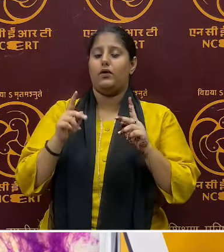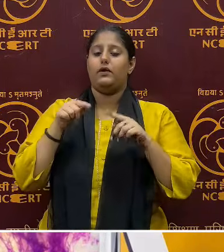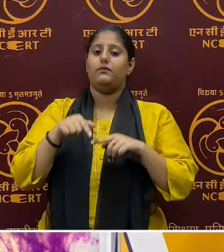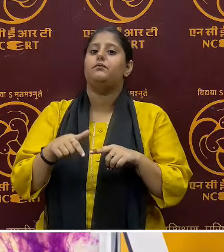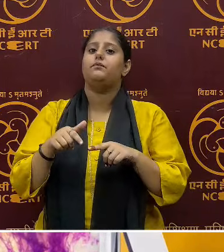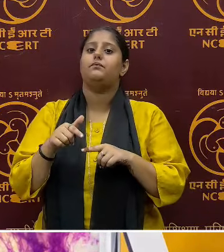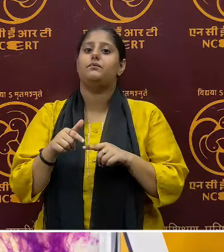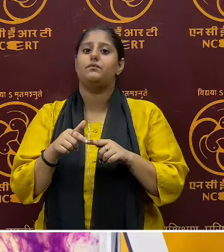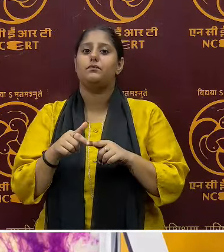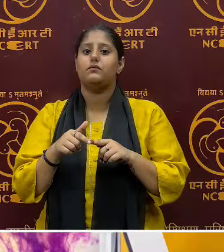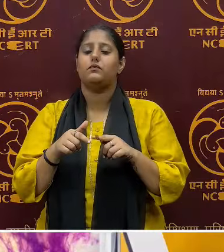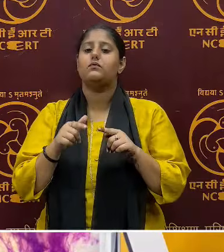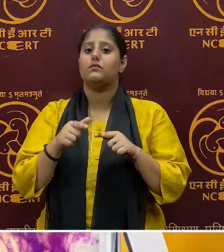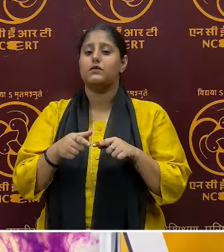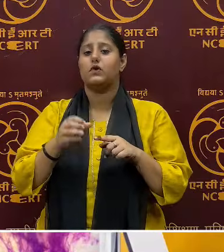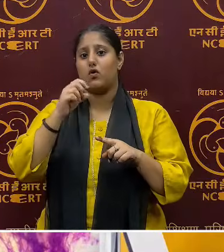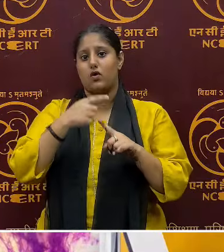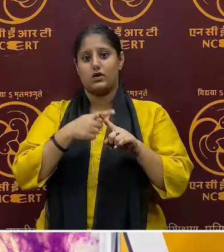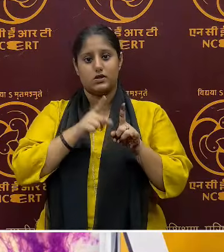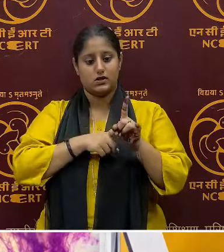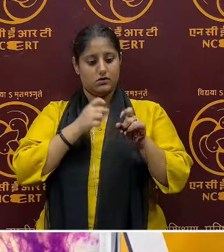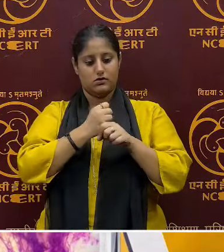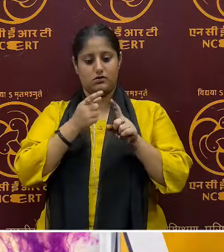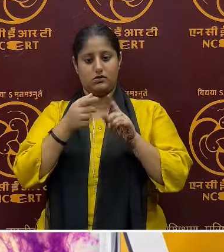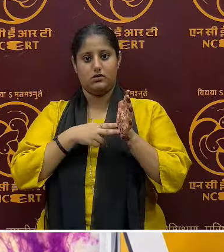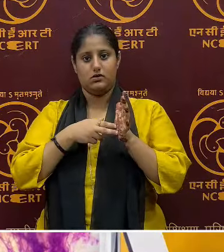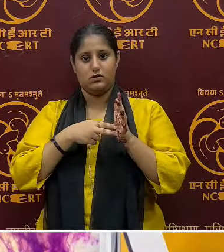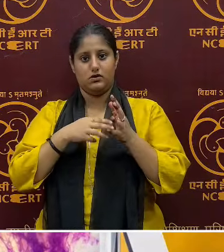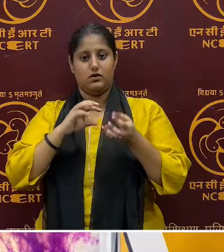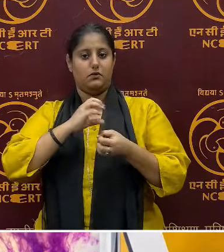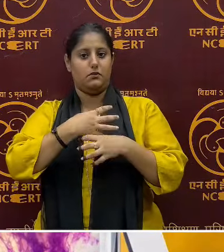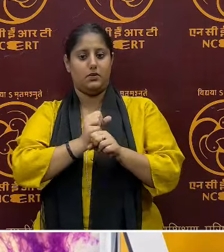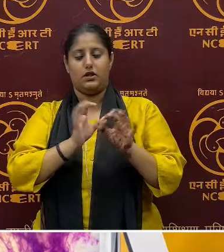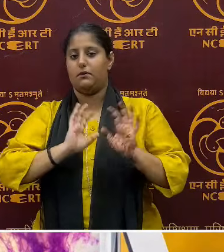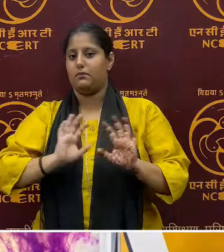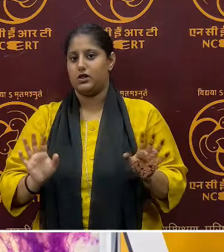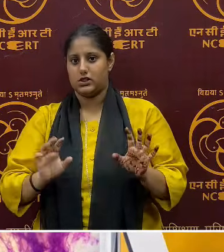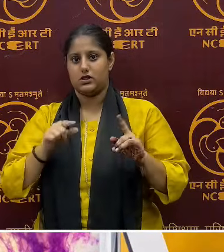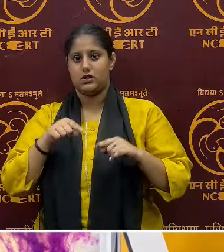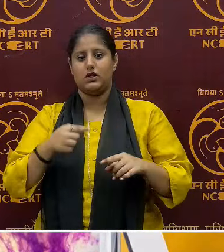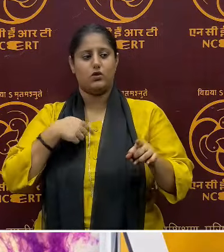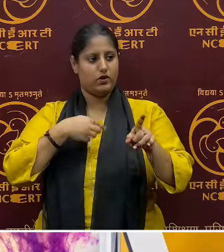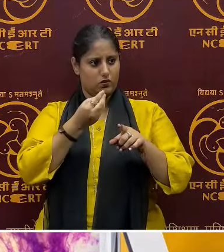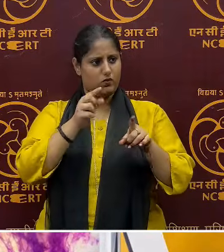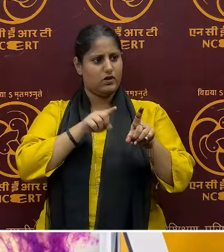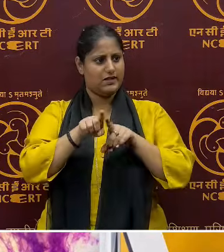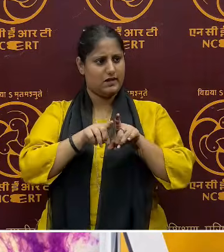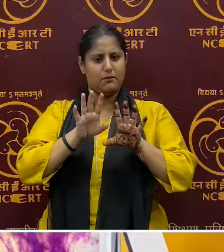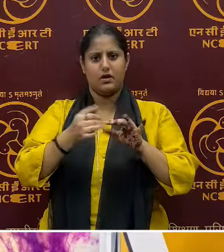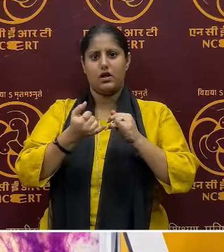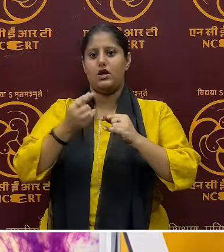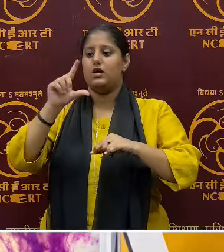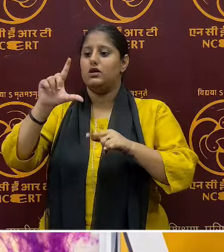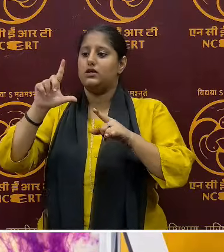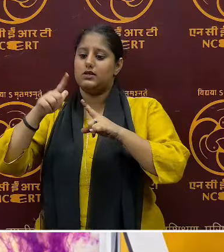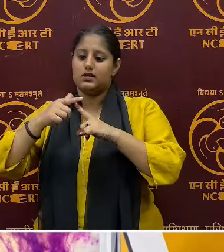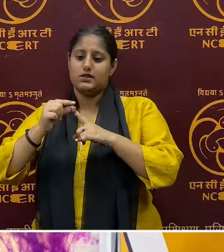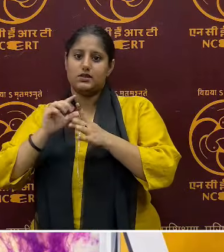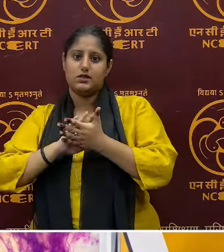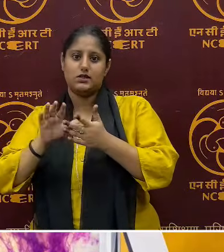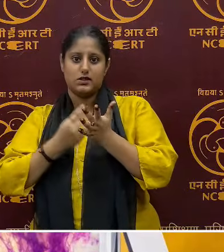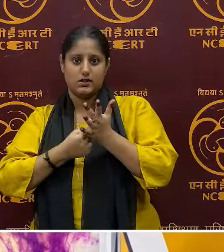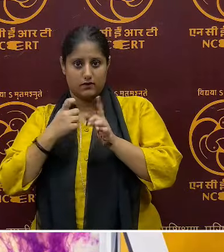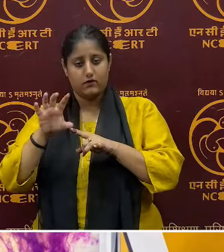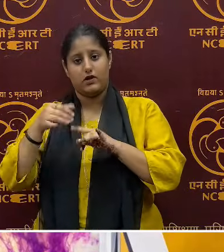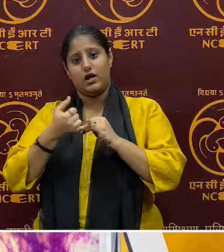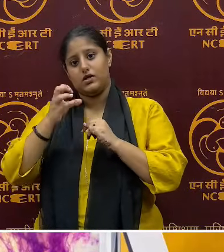non-metal plus oxygen form non-metal oxide. Here some of the examples, like sulfur oxide SO2